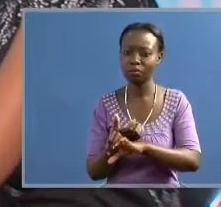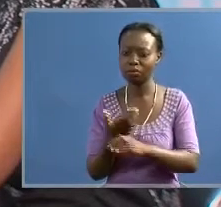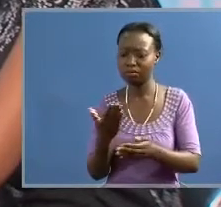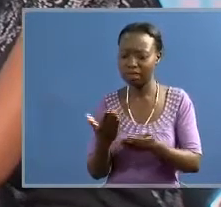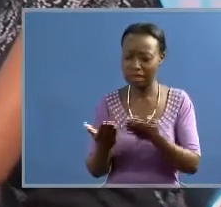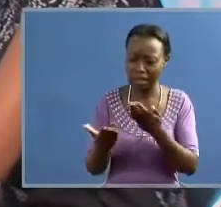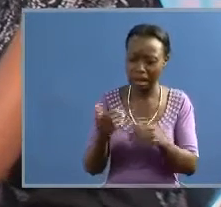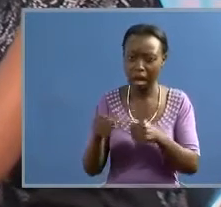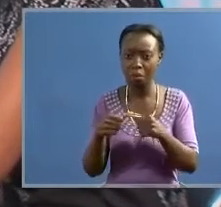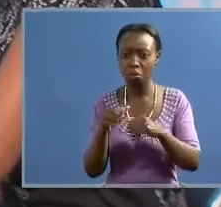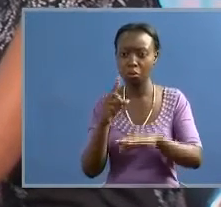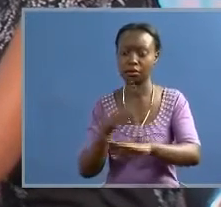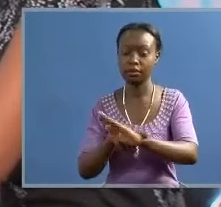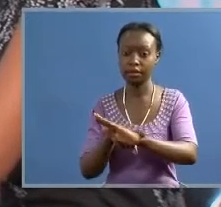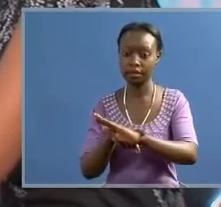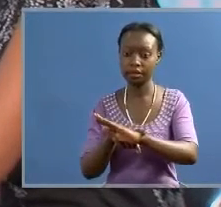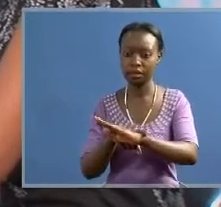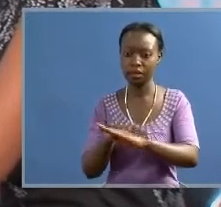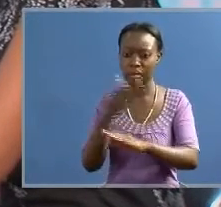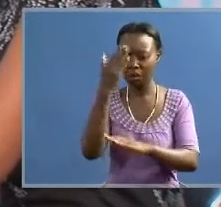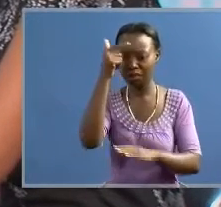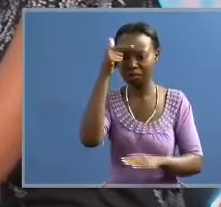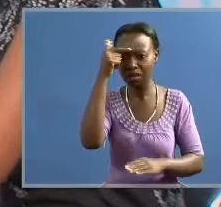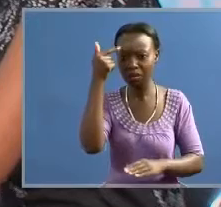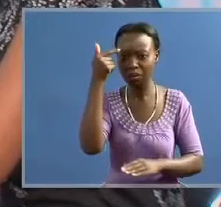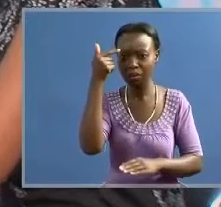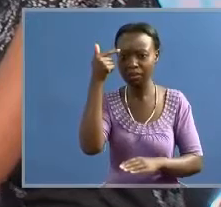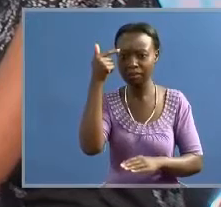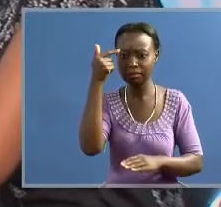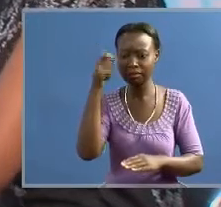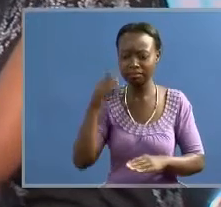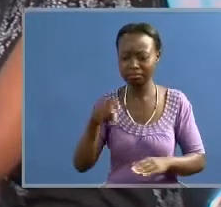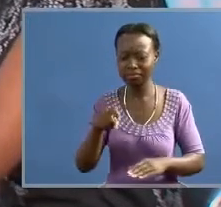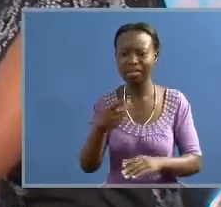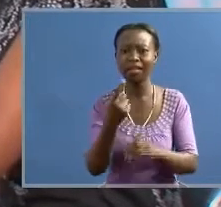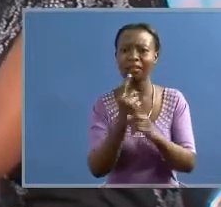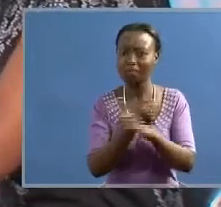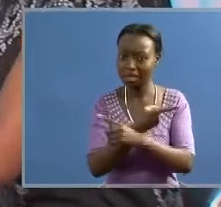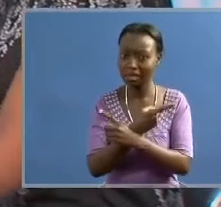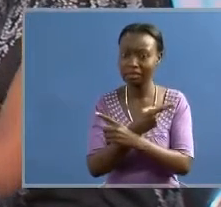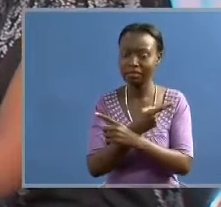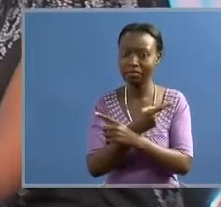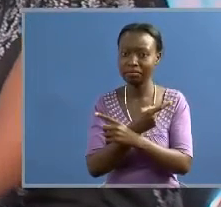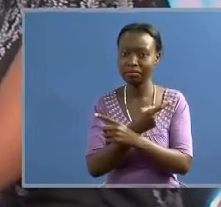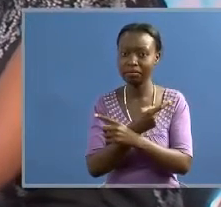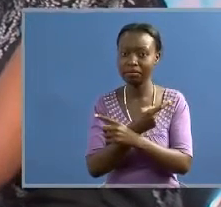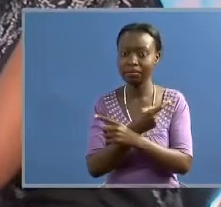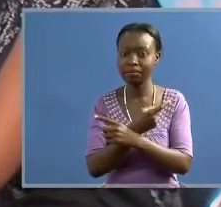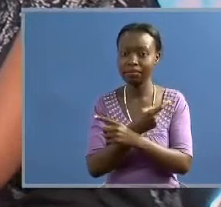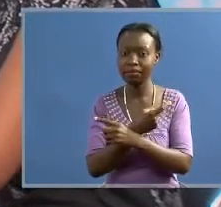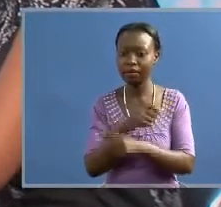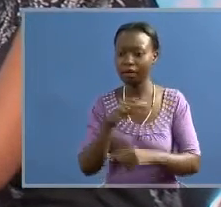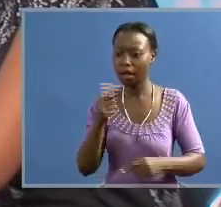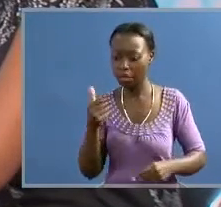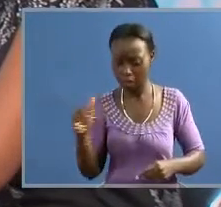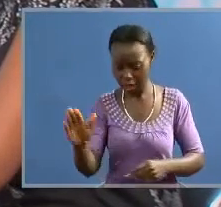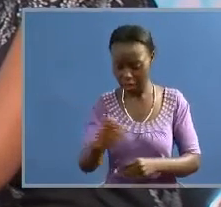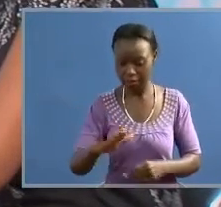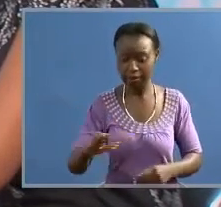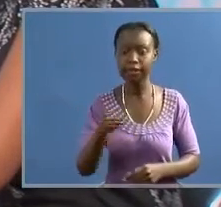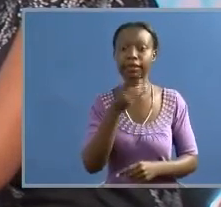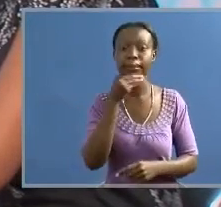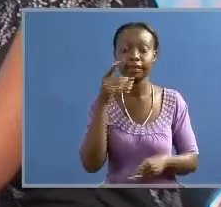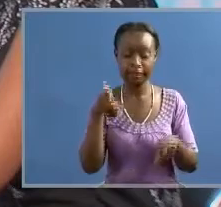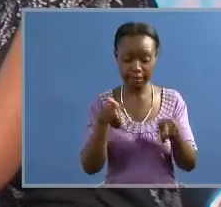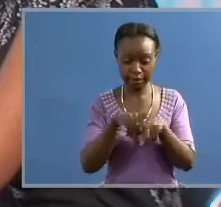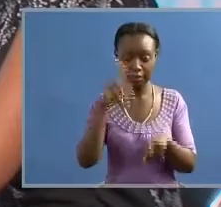time, because the conditions in different places would vary. There would be a place that is dry. Even in Kenya,